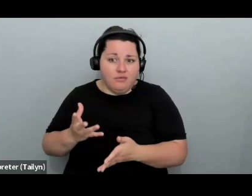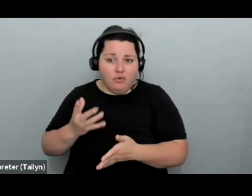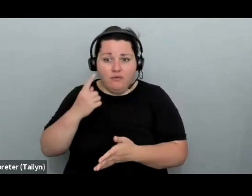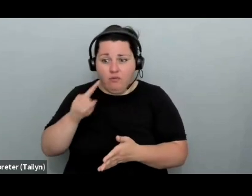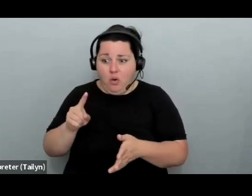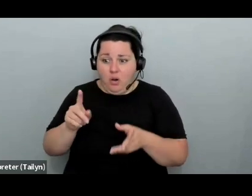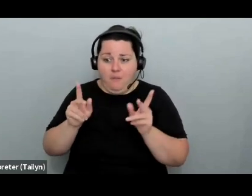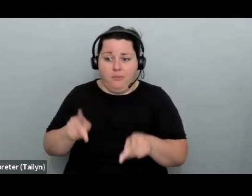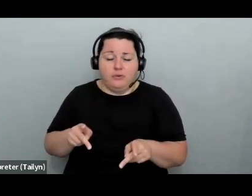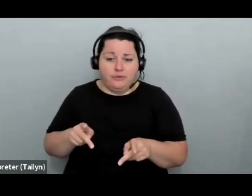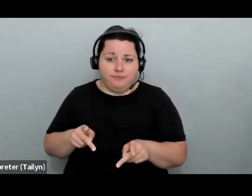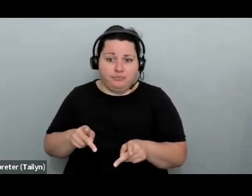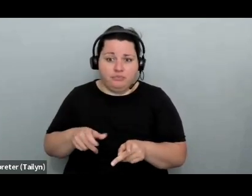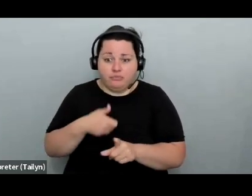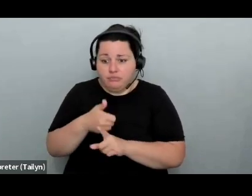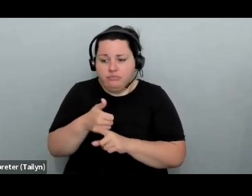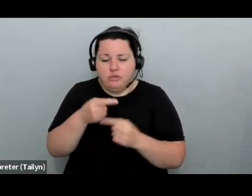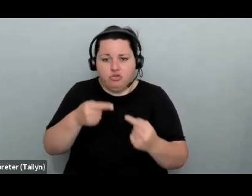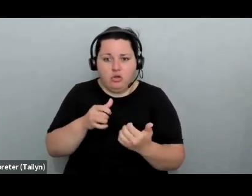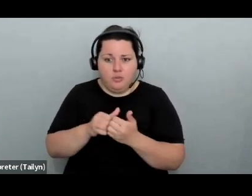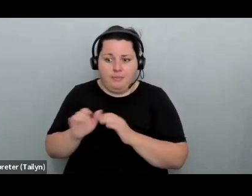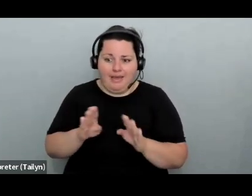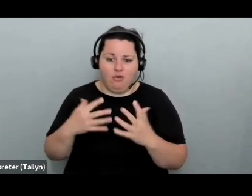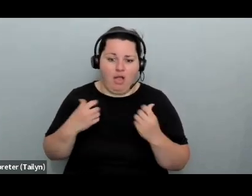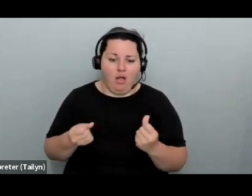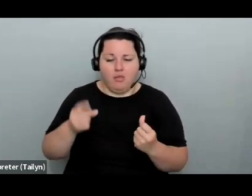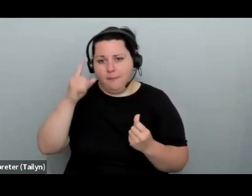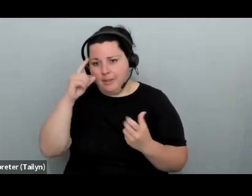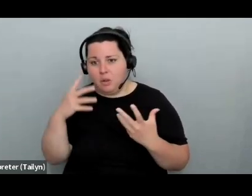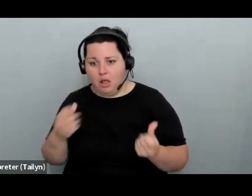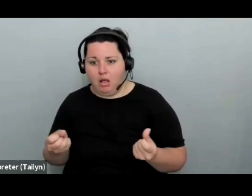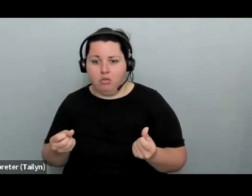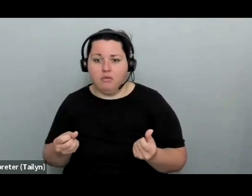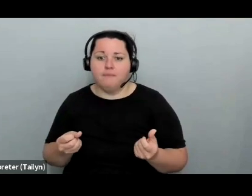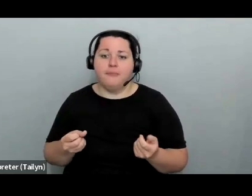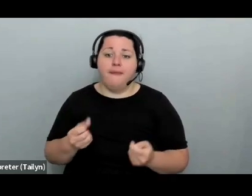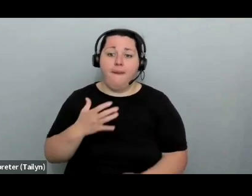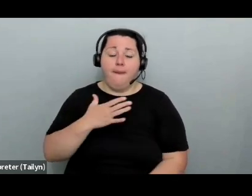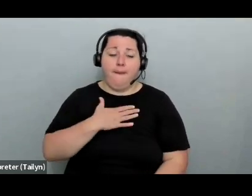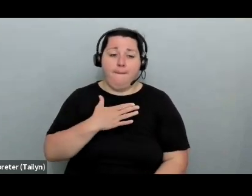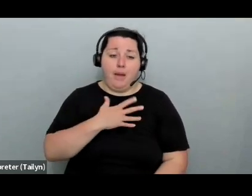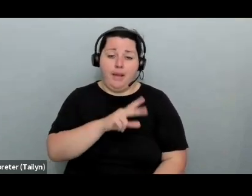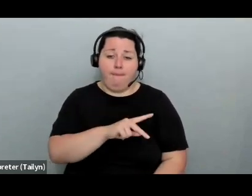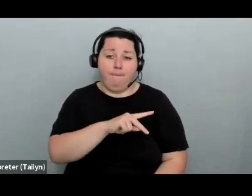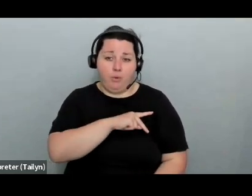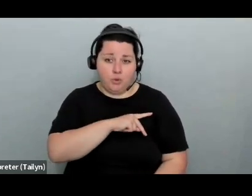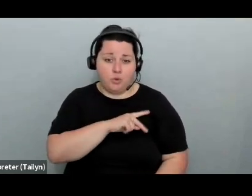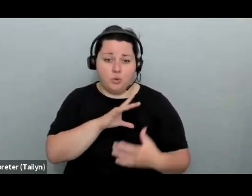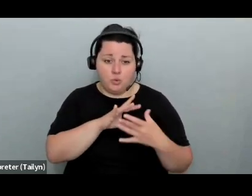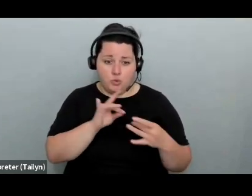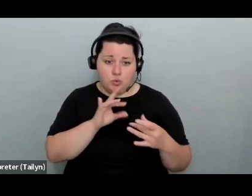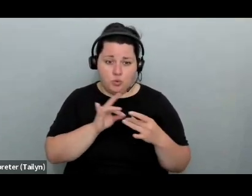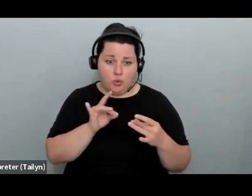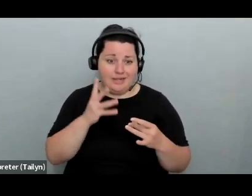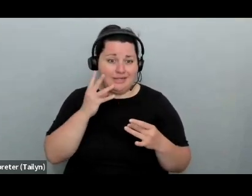somebody who struggles with behavioral health or mental health. And so my personal story and